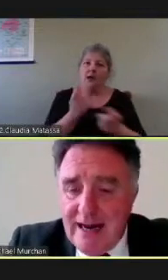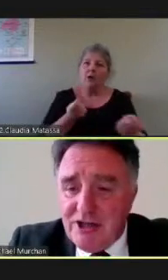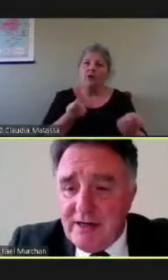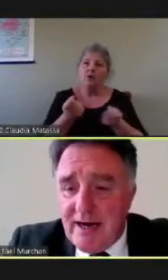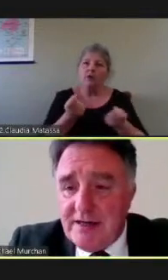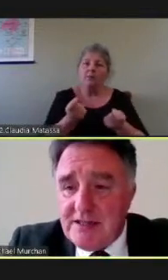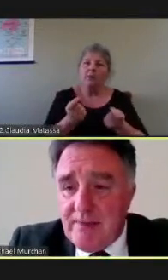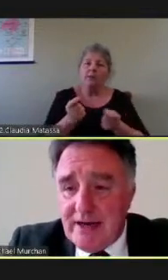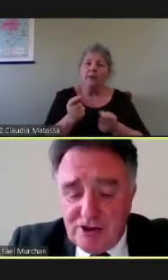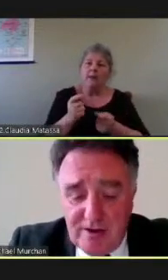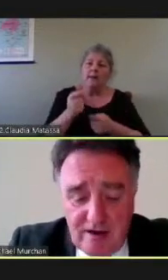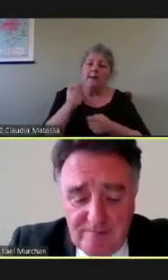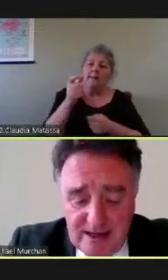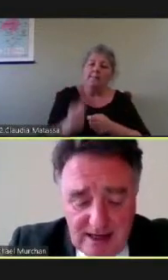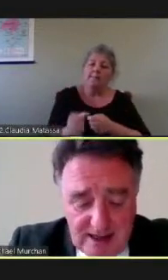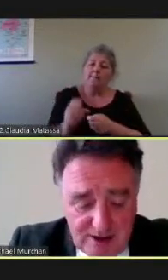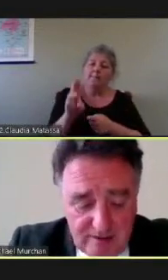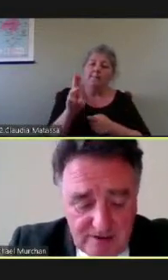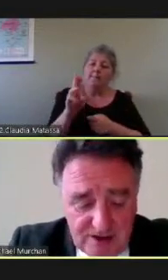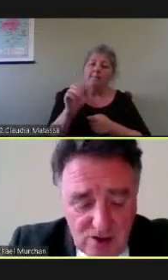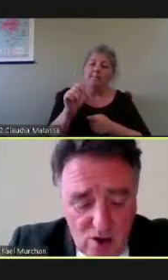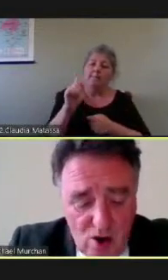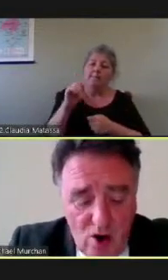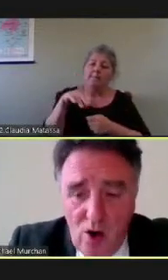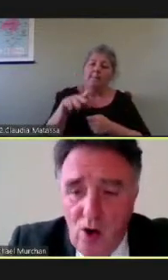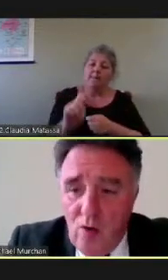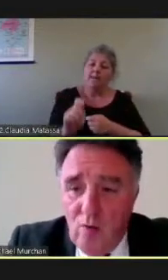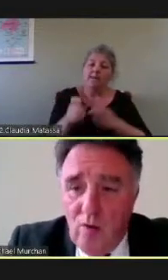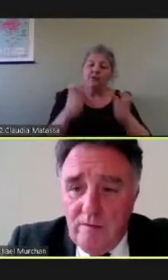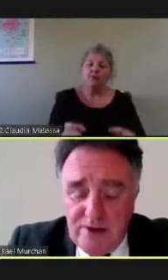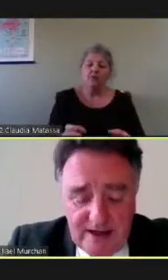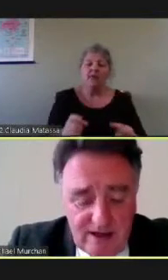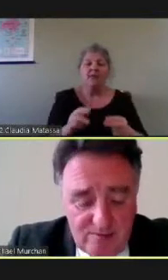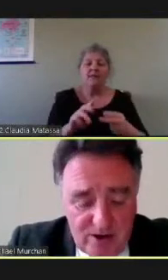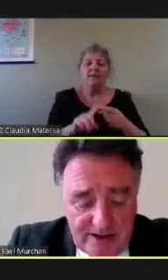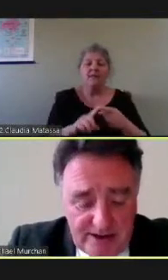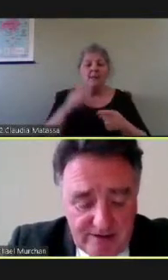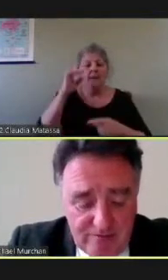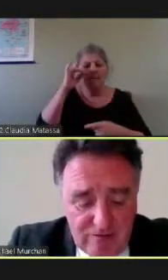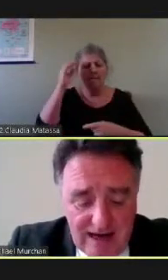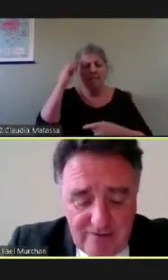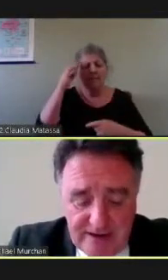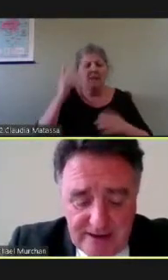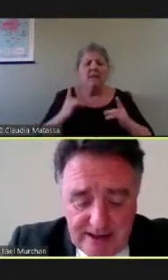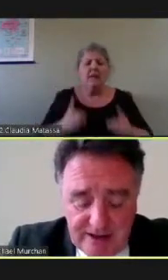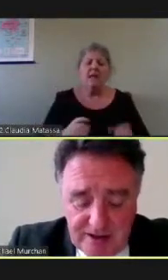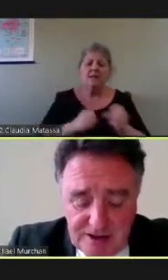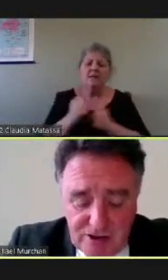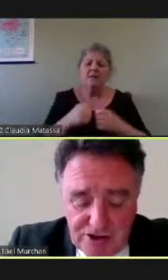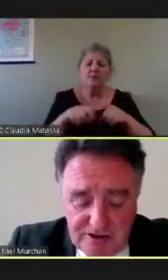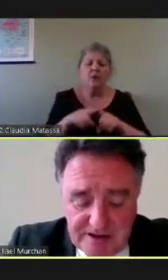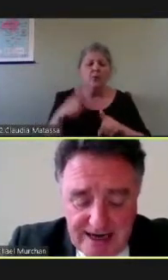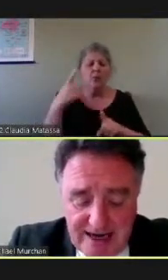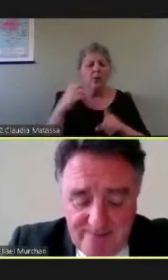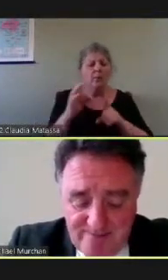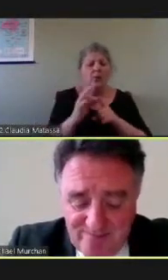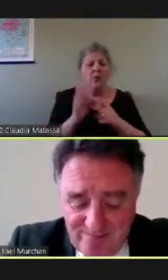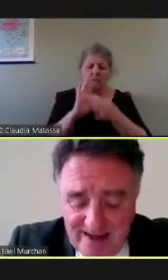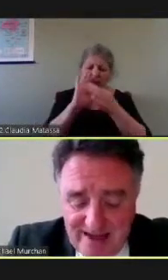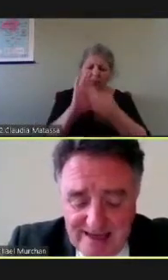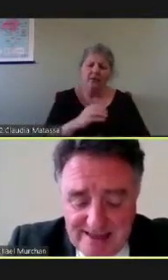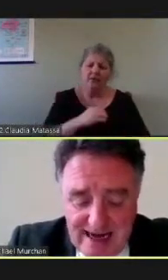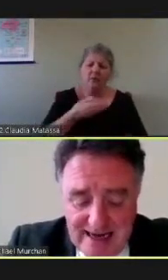and regulation and inspection of mental health services. One particular point relevant, I think, to discussion